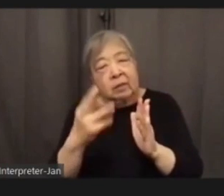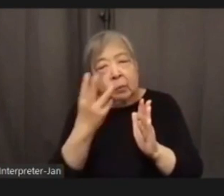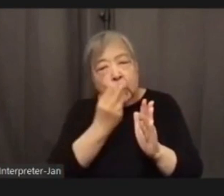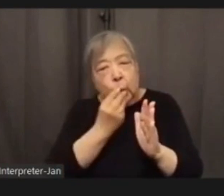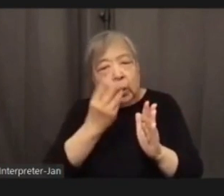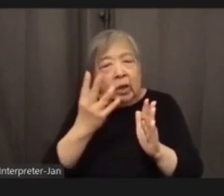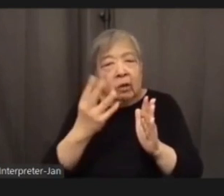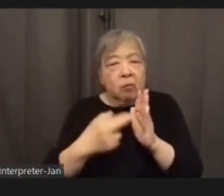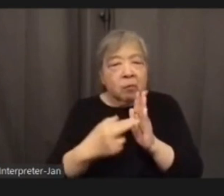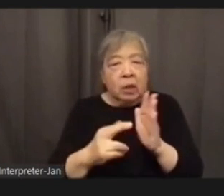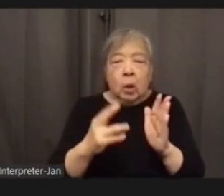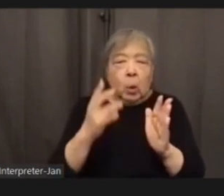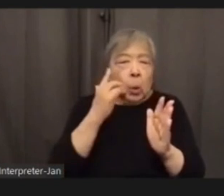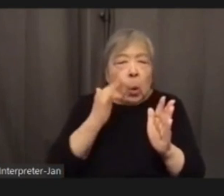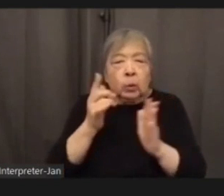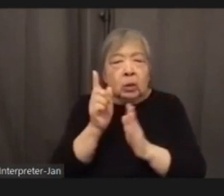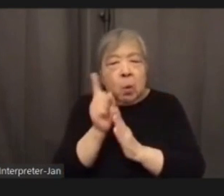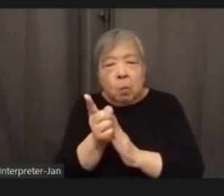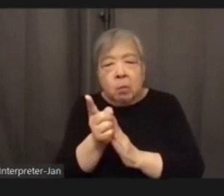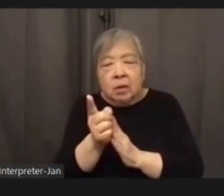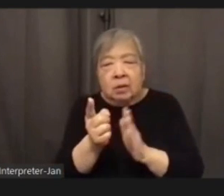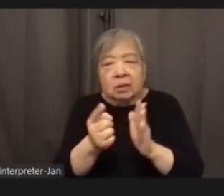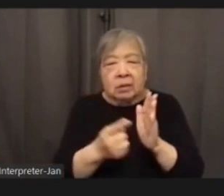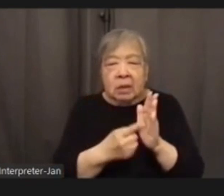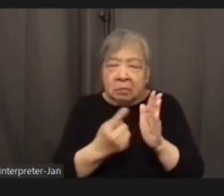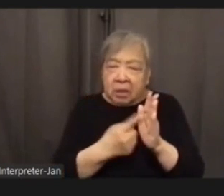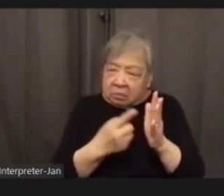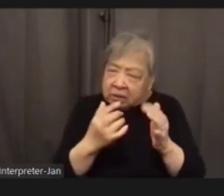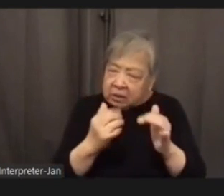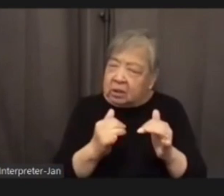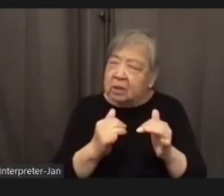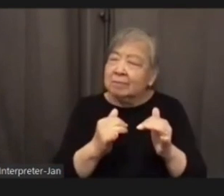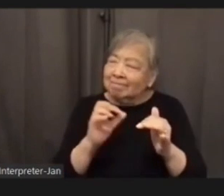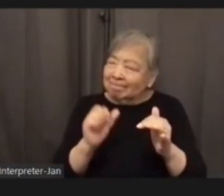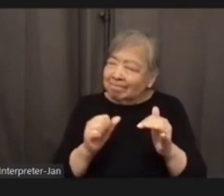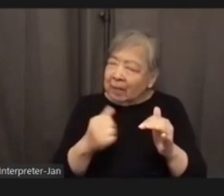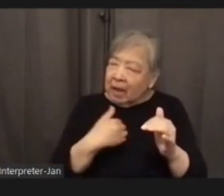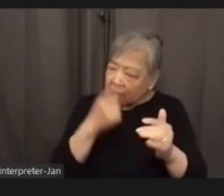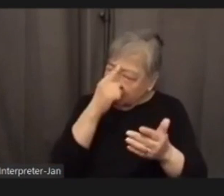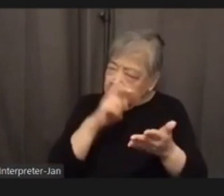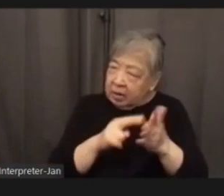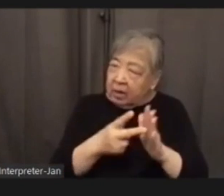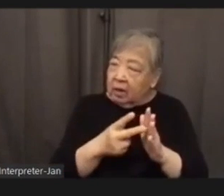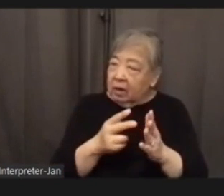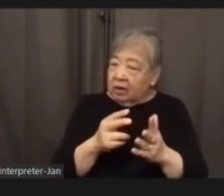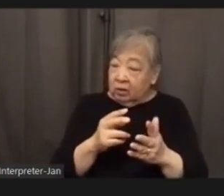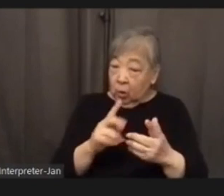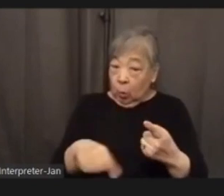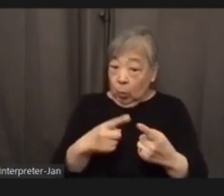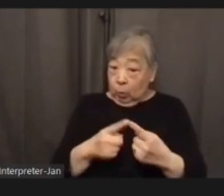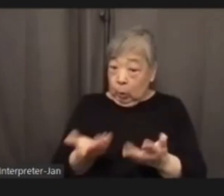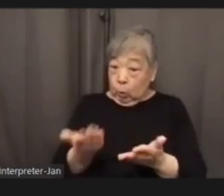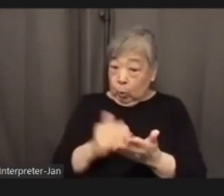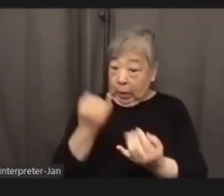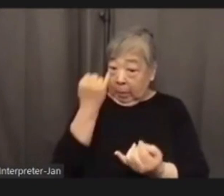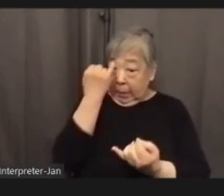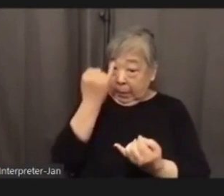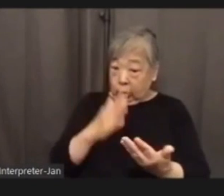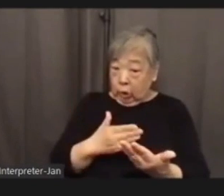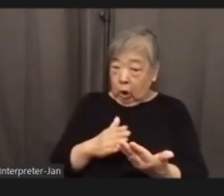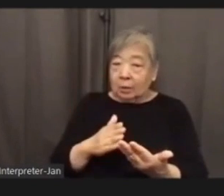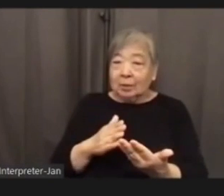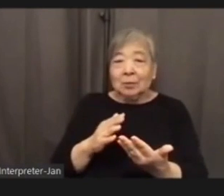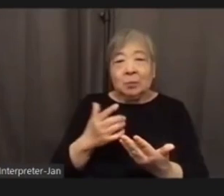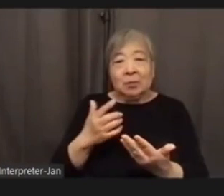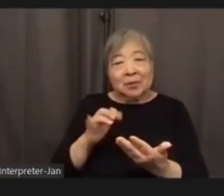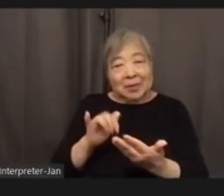moment. And that's what we try to incorporate in the reimagined version of the songs.